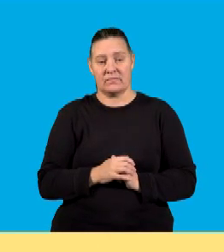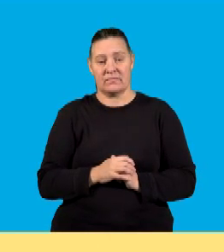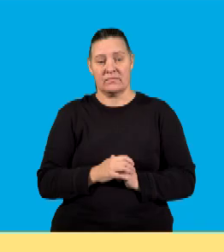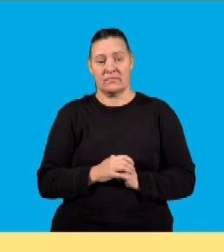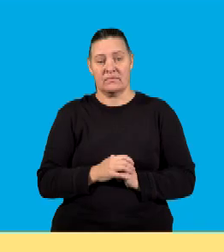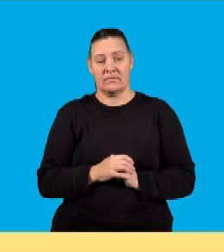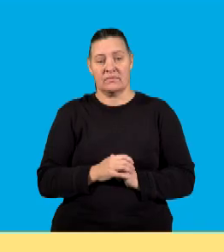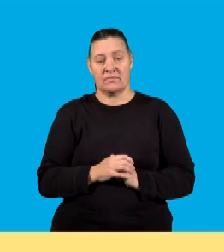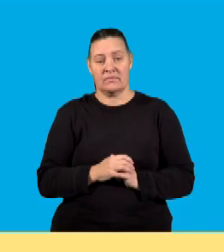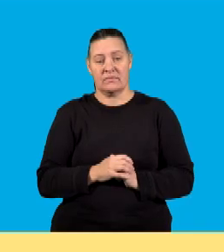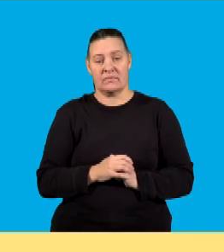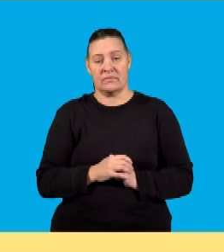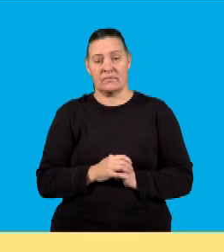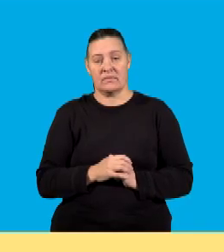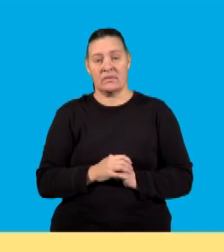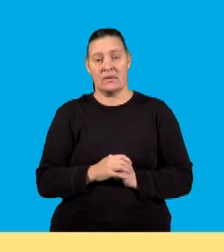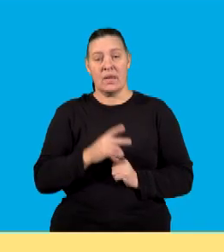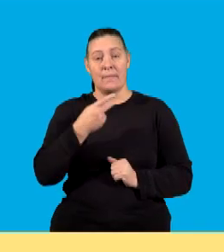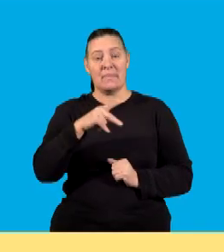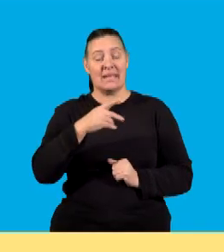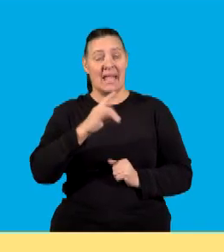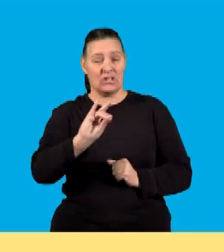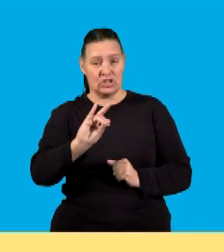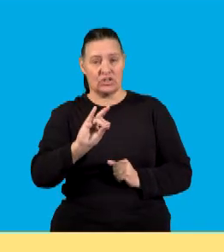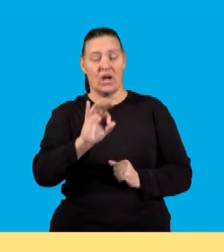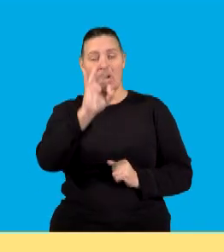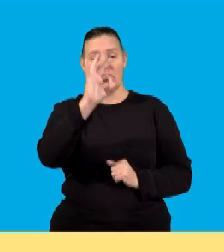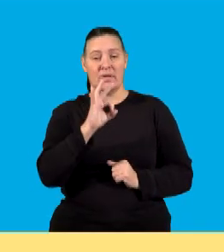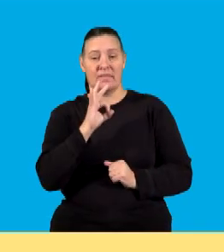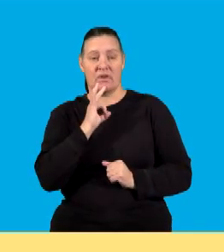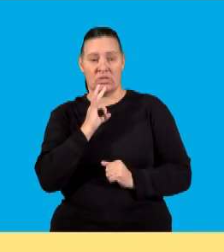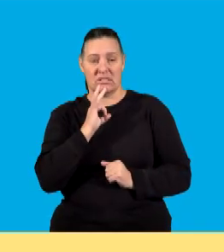Petty cash. And my petty cash is